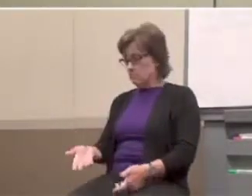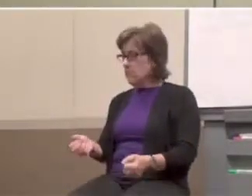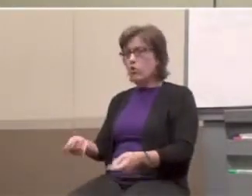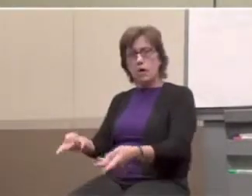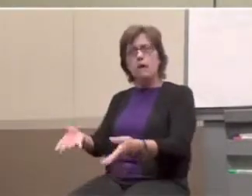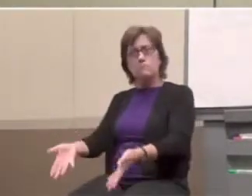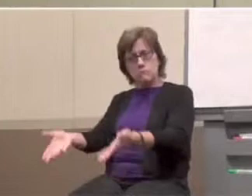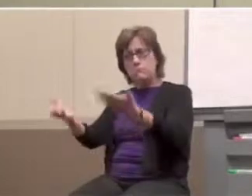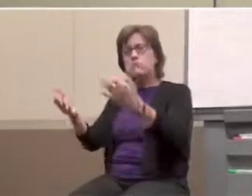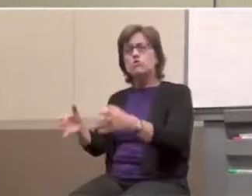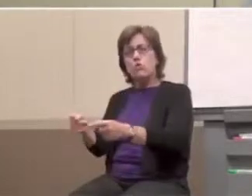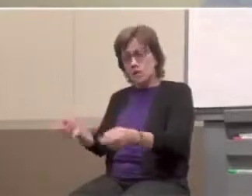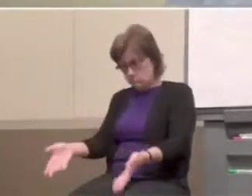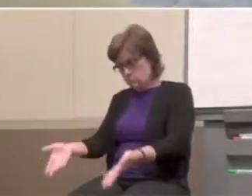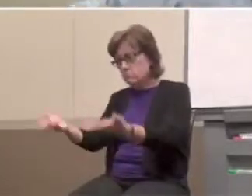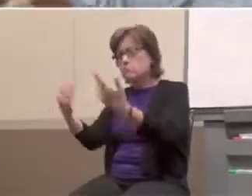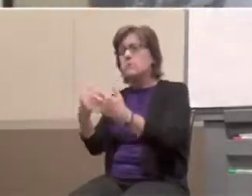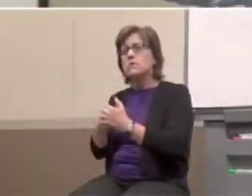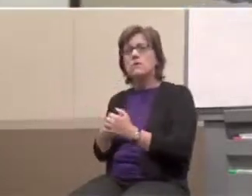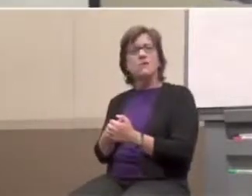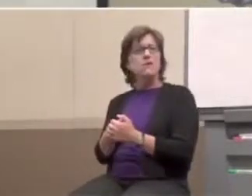and do it.